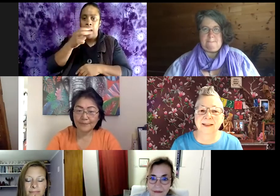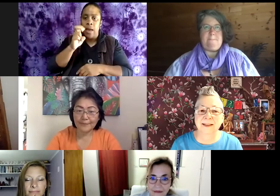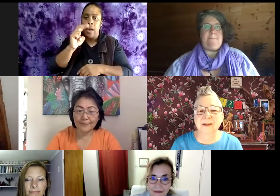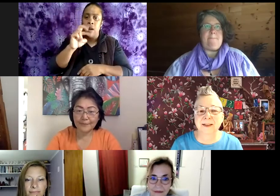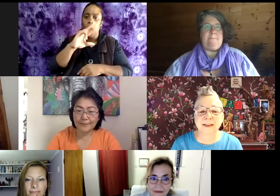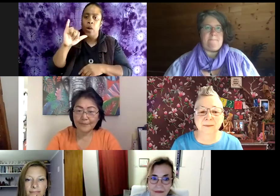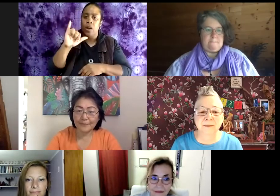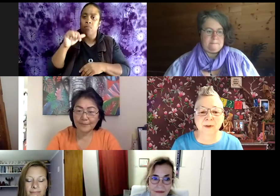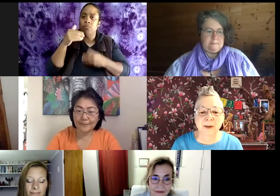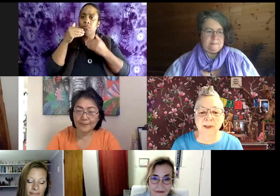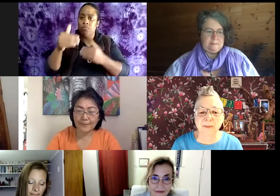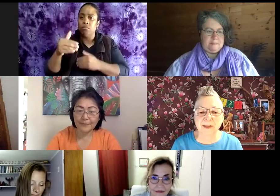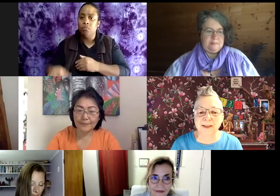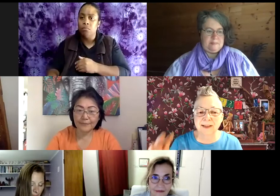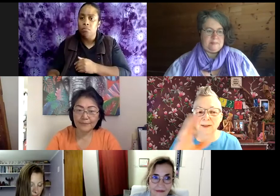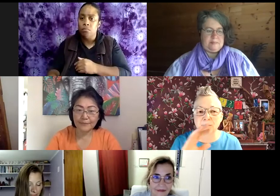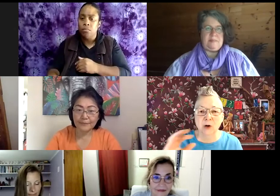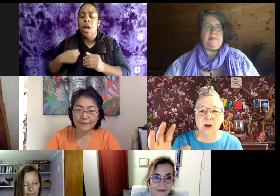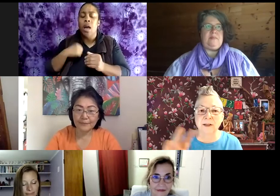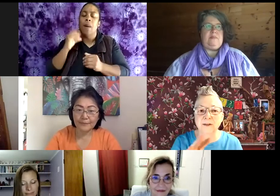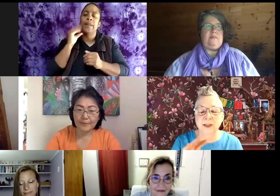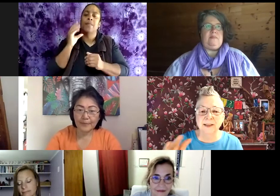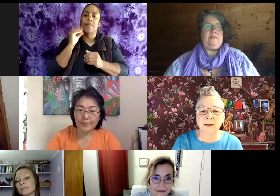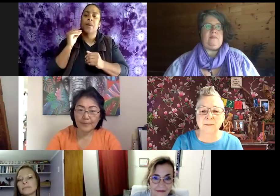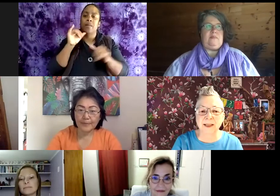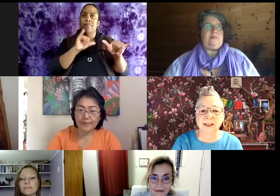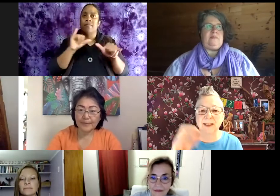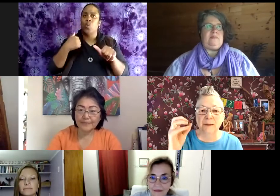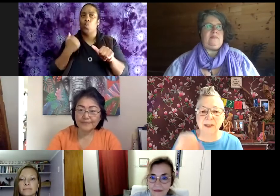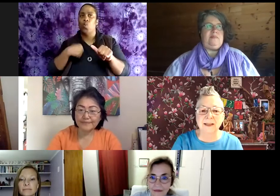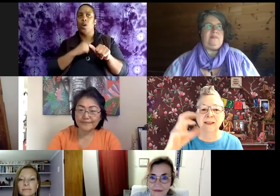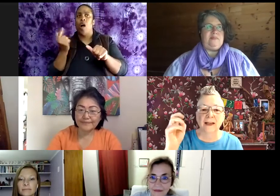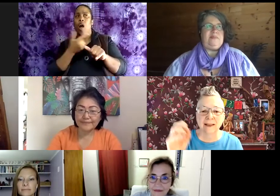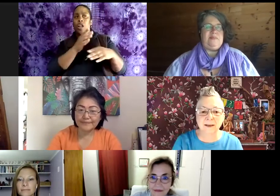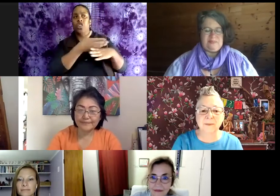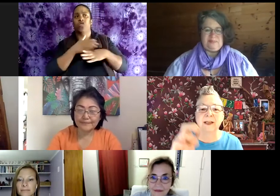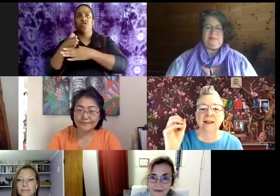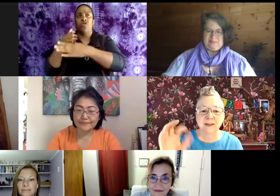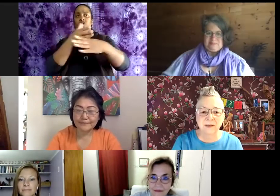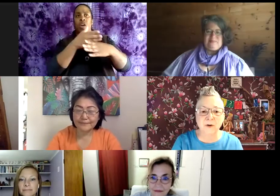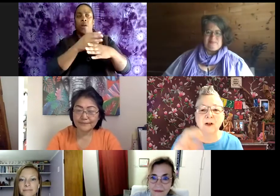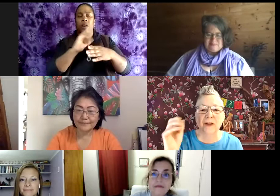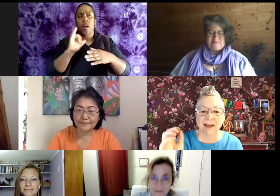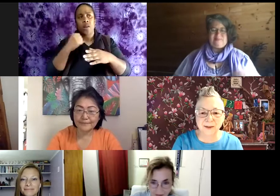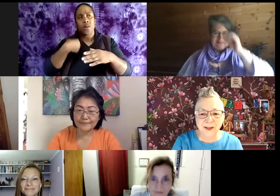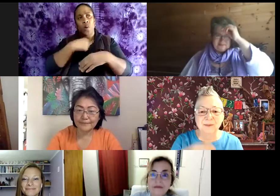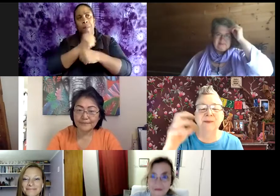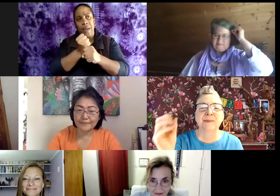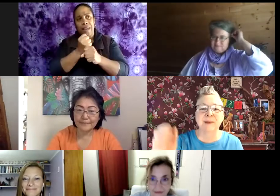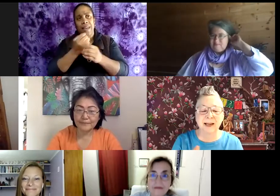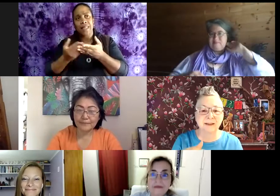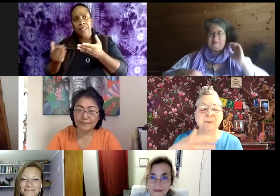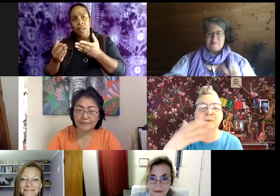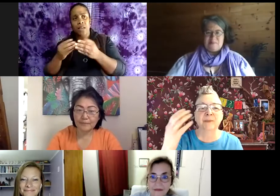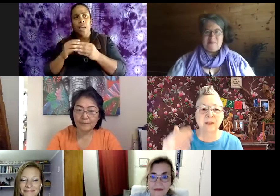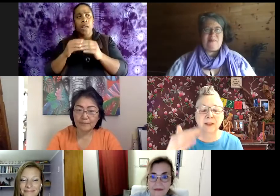Yeah, so this is, you know, what I'm experiencing, that we're all sharing something and they keep synthesizing something and it's evolving, and we